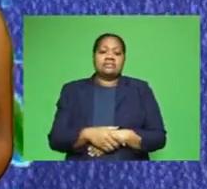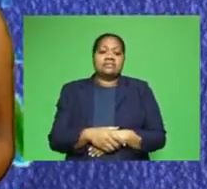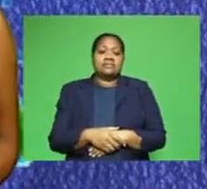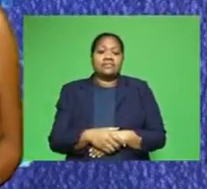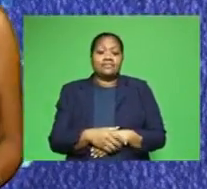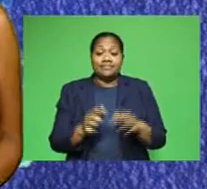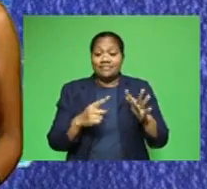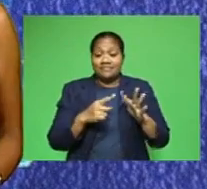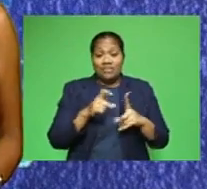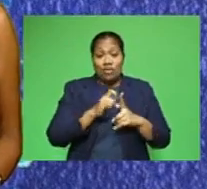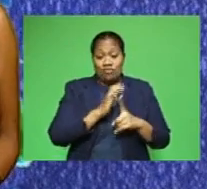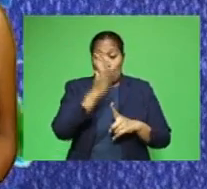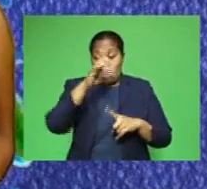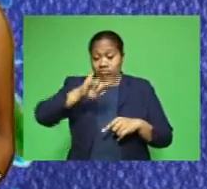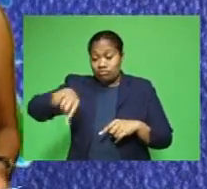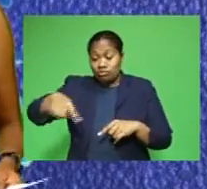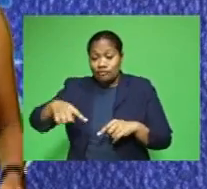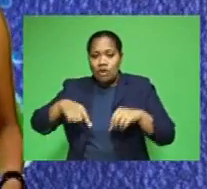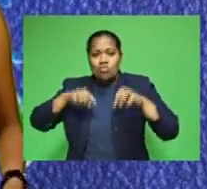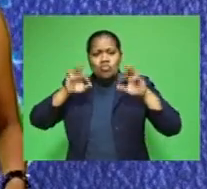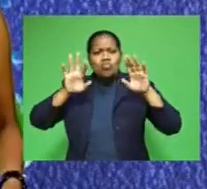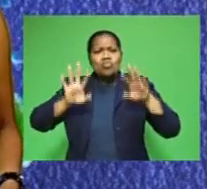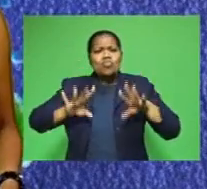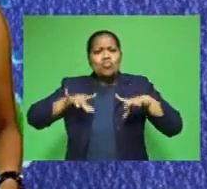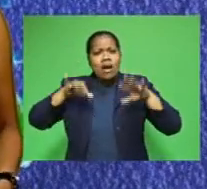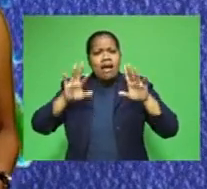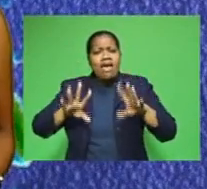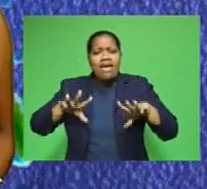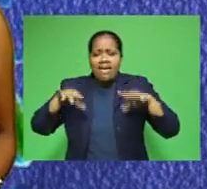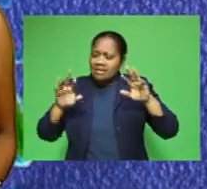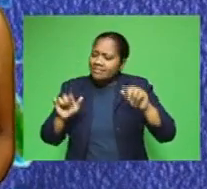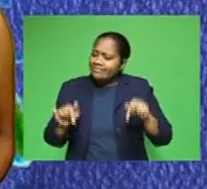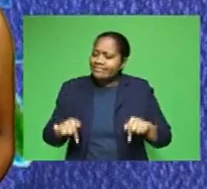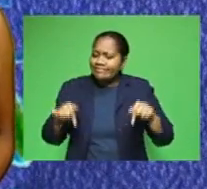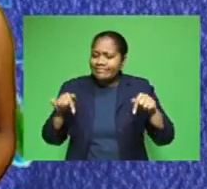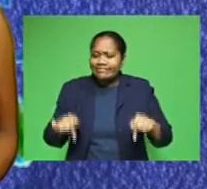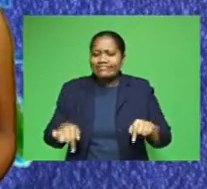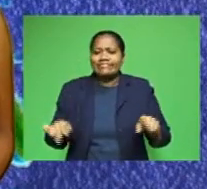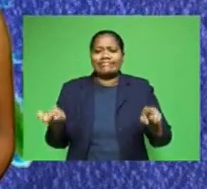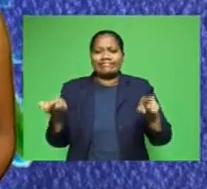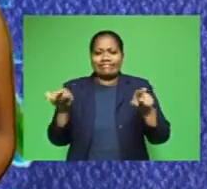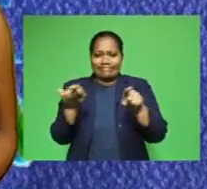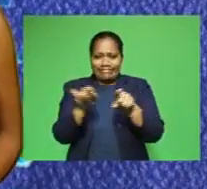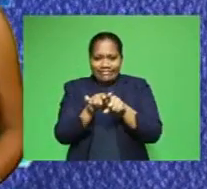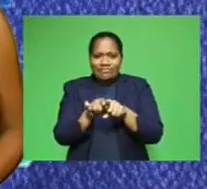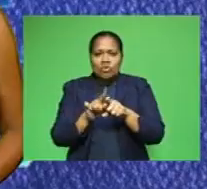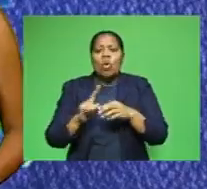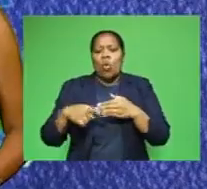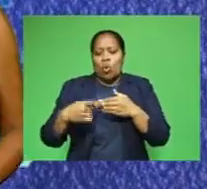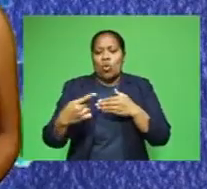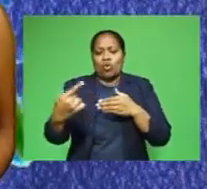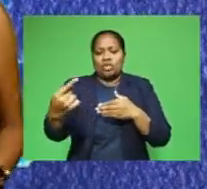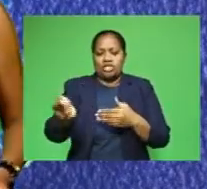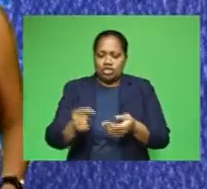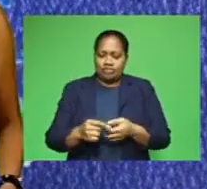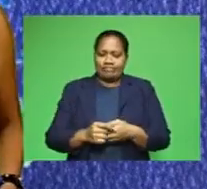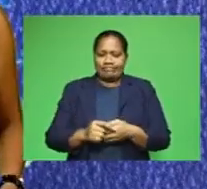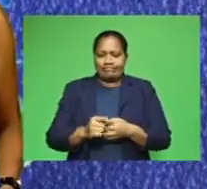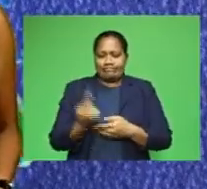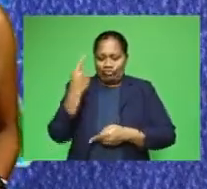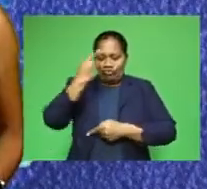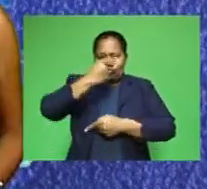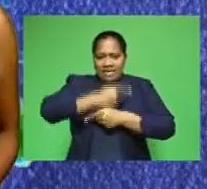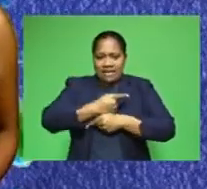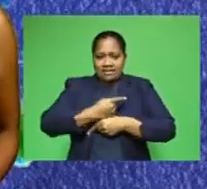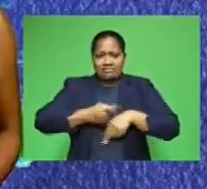Peck Harbor to Suva, rain has been mostly the topic here, and to top it off, it will continue later tonight as well. Heavy